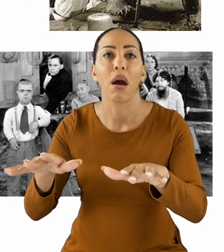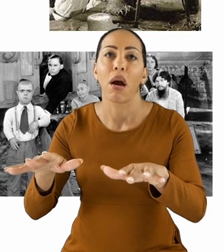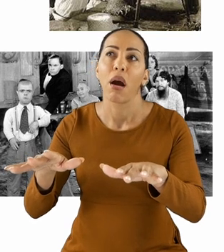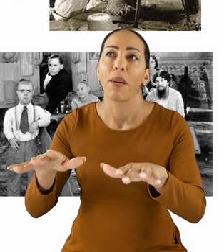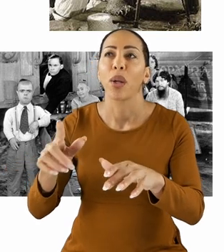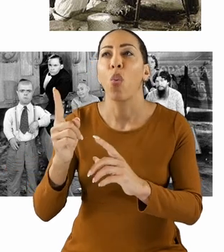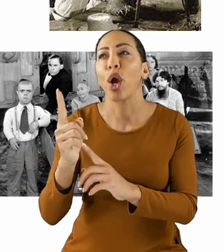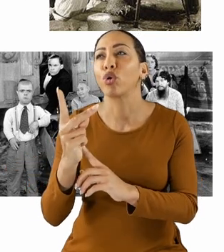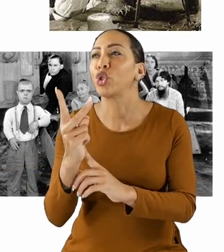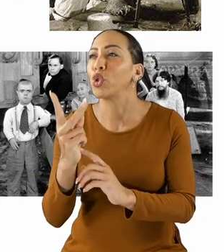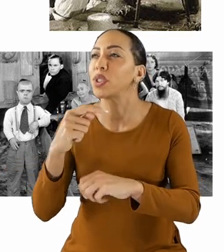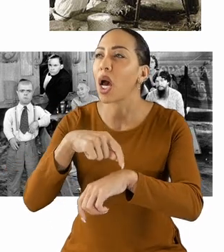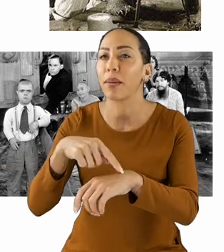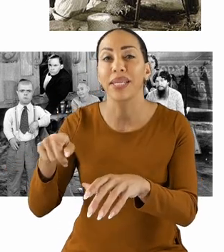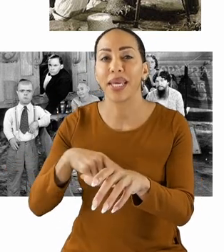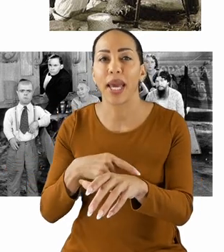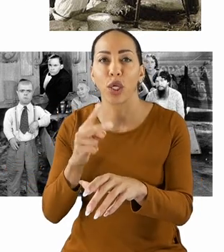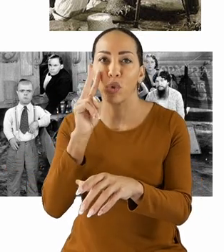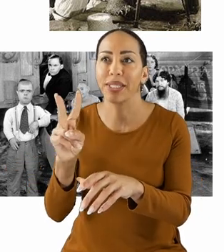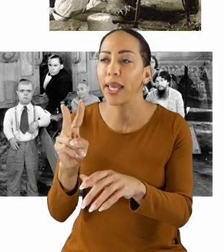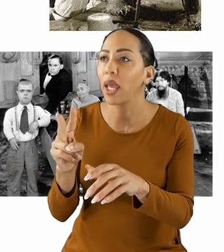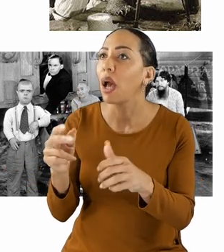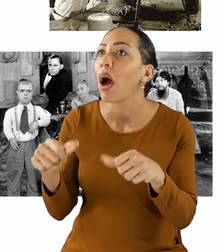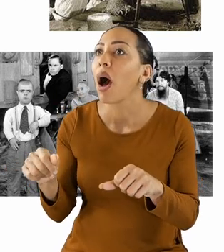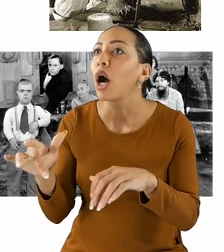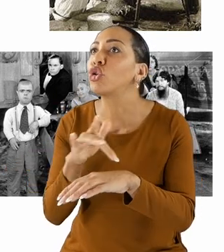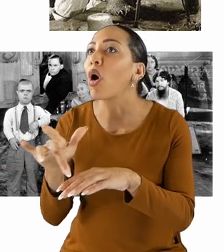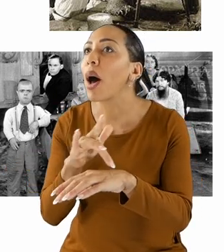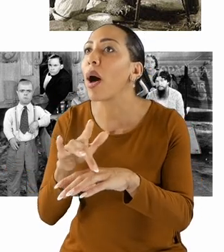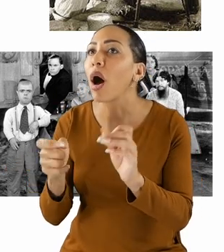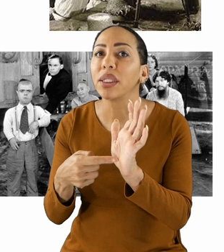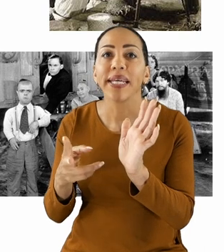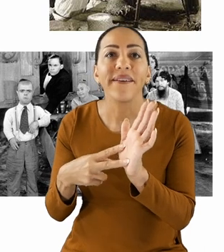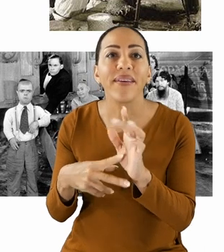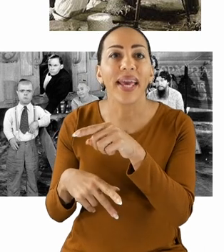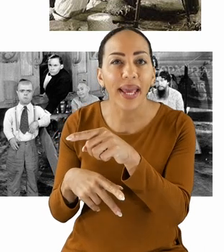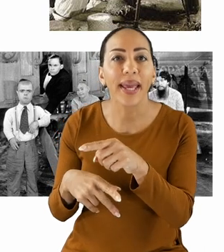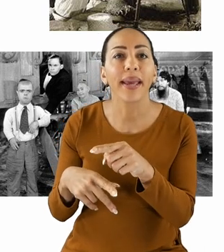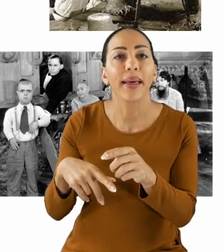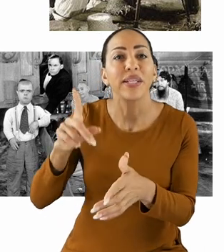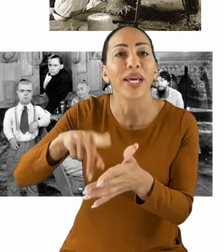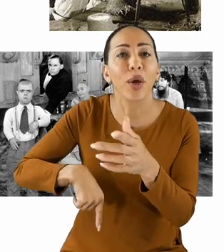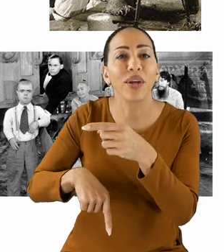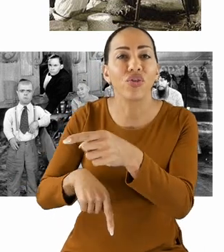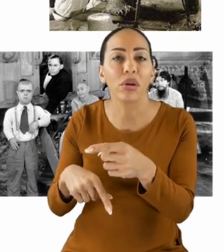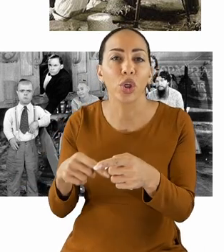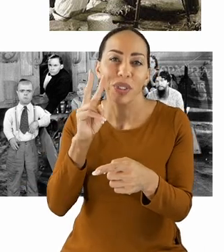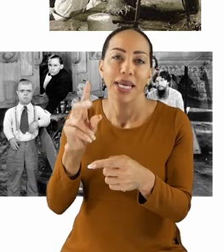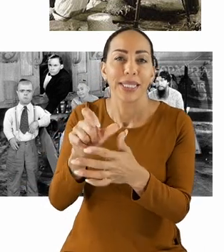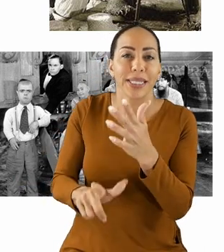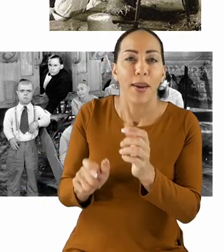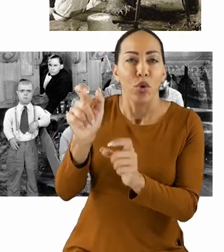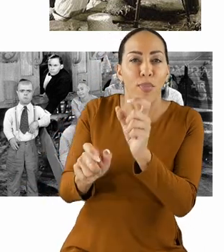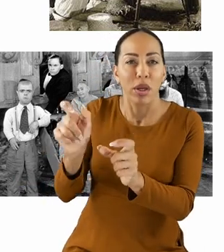media here, it just breaks through every so often. Maybe two or three times a year we see something on a drama on